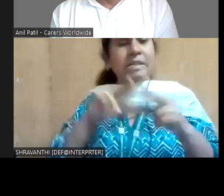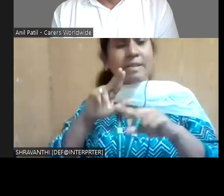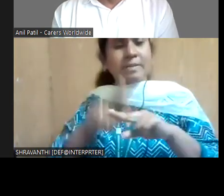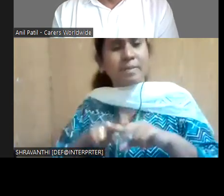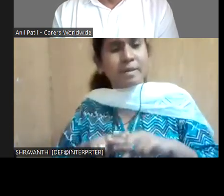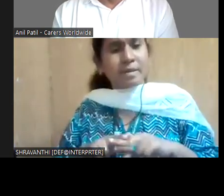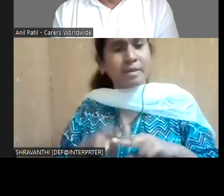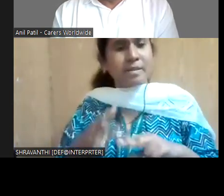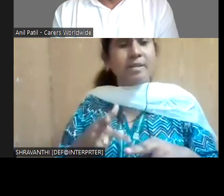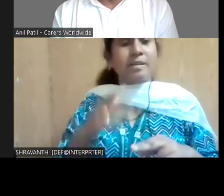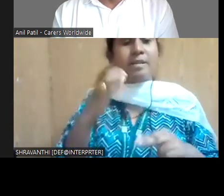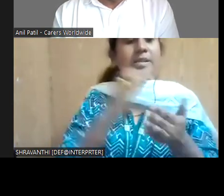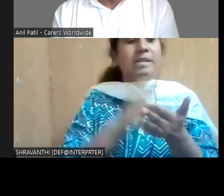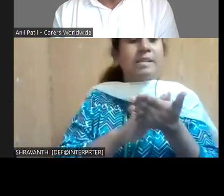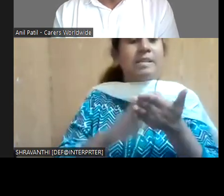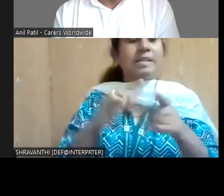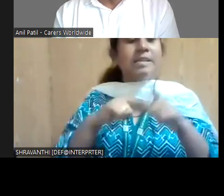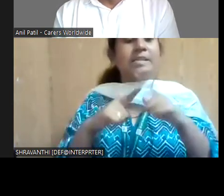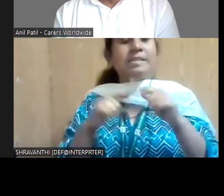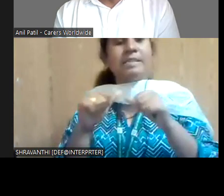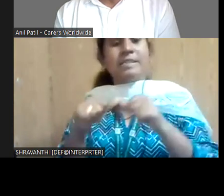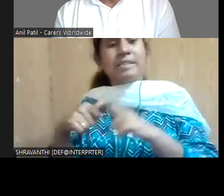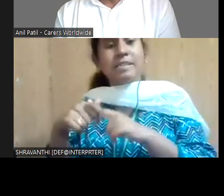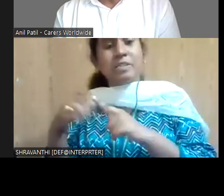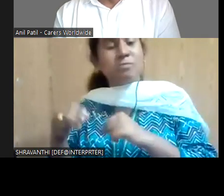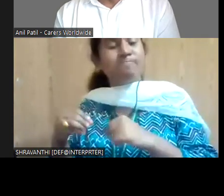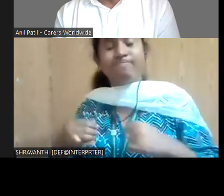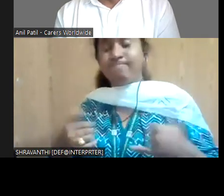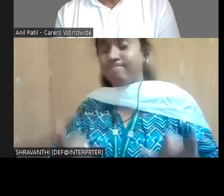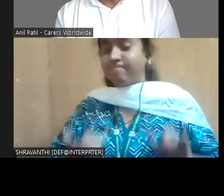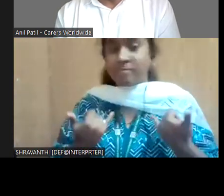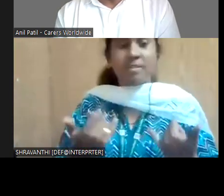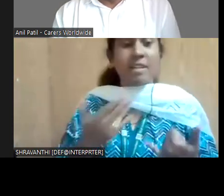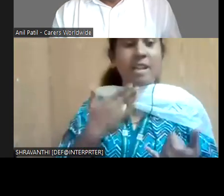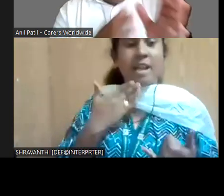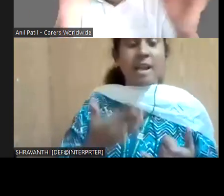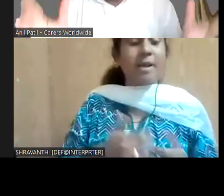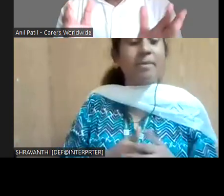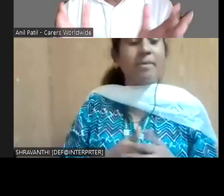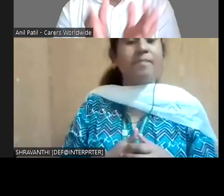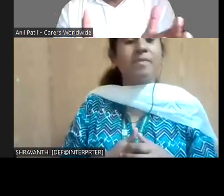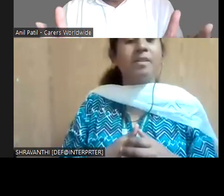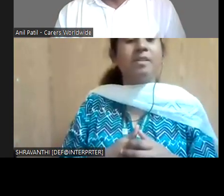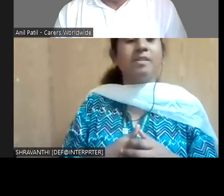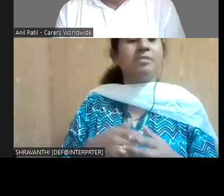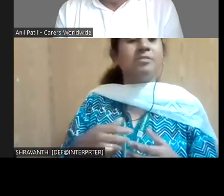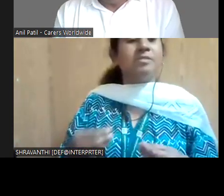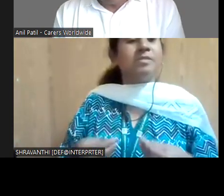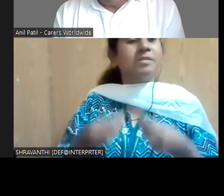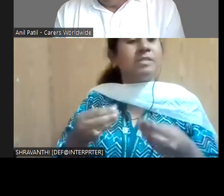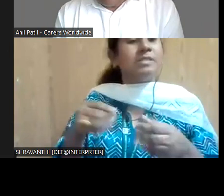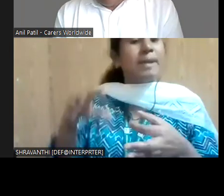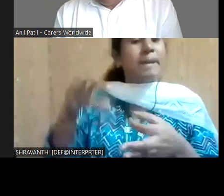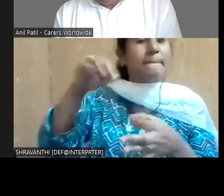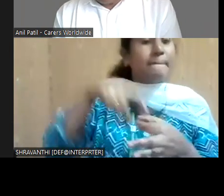Chetan Kapoor, I was really, really delighted to hear that 10% of their investment has been enshrined in part of their